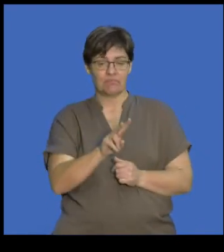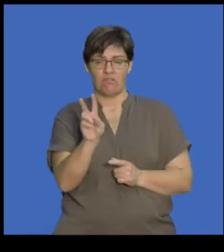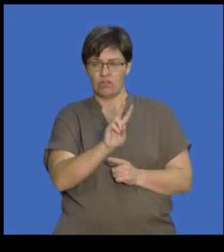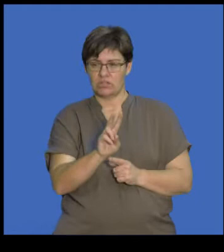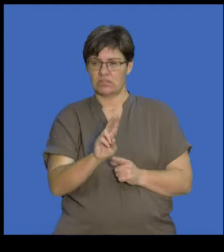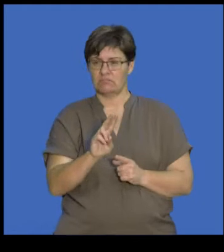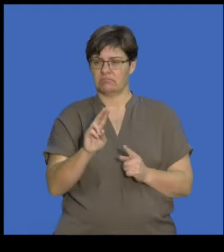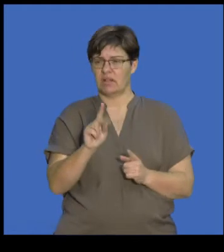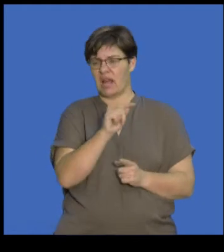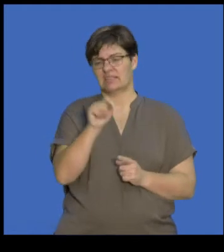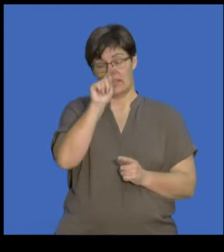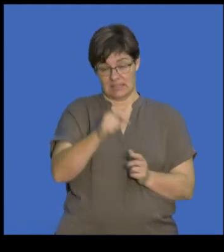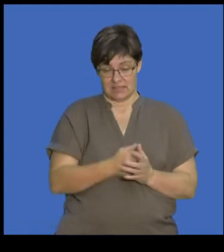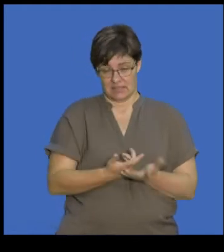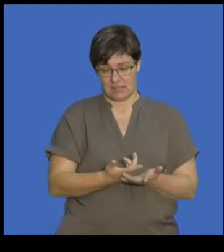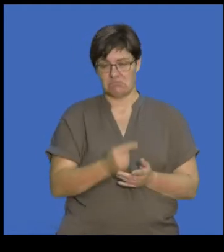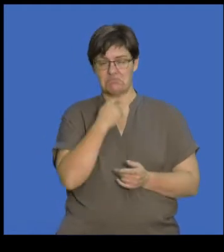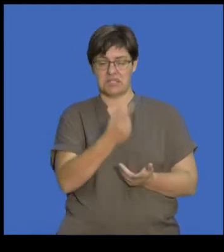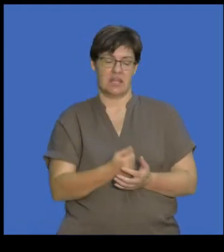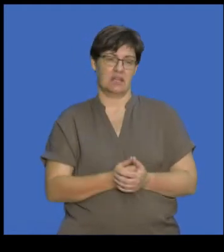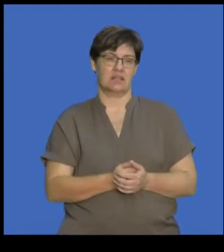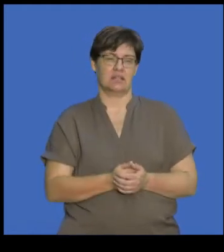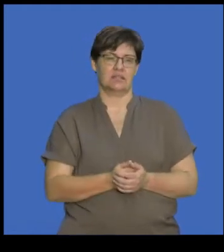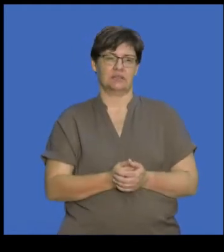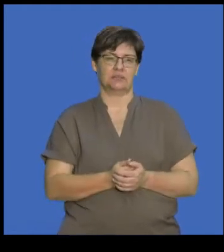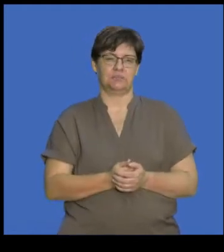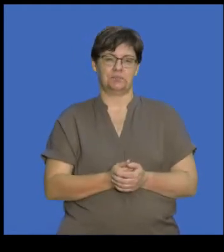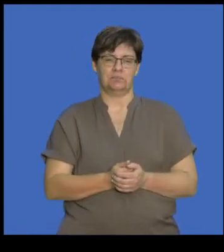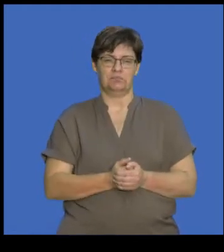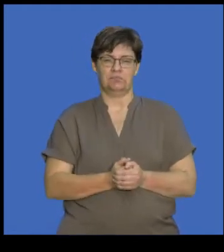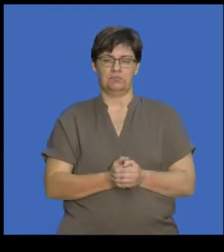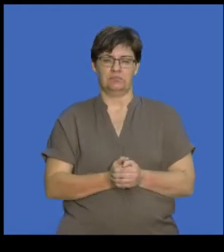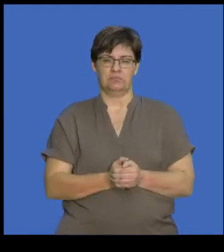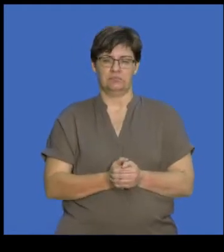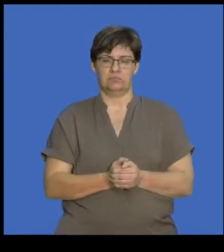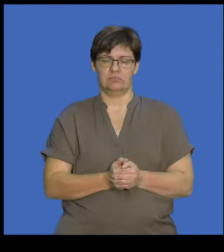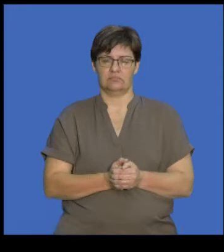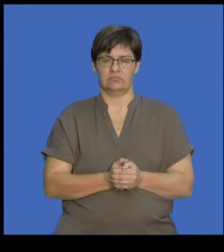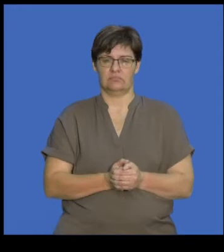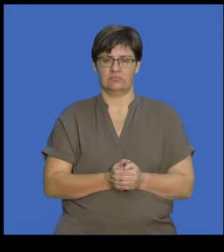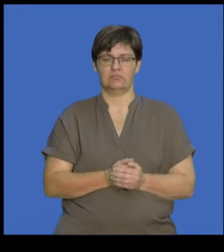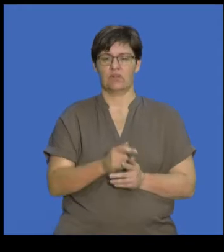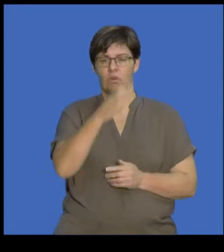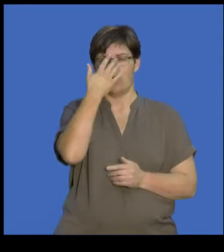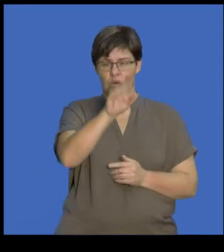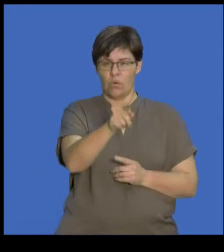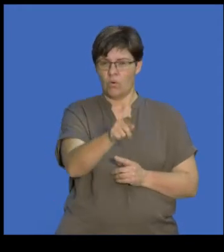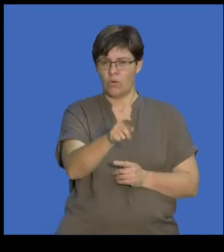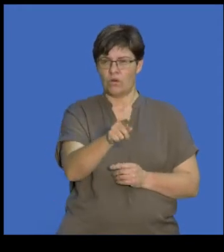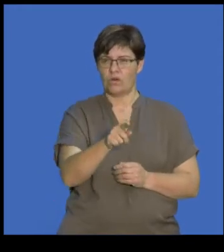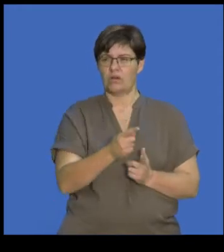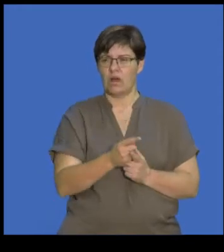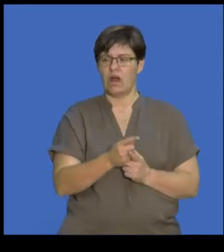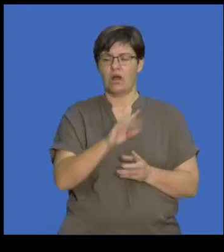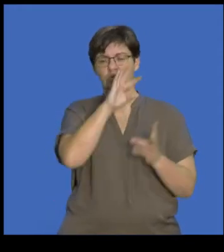Say if, for argument's sake, we've got this circuit here over here, and we know that, let's say, the